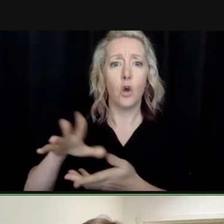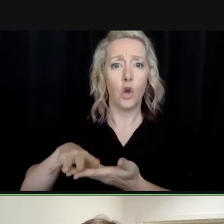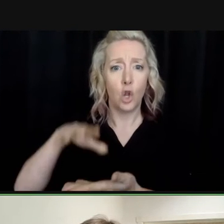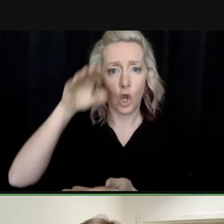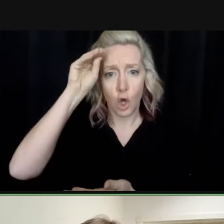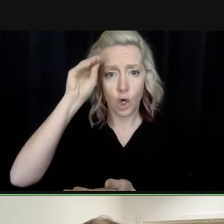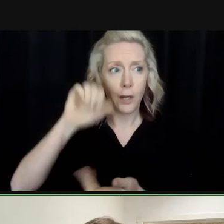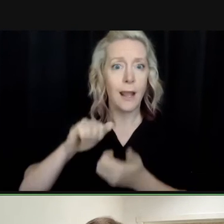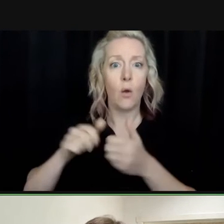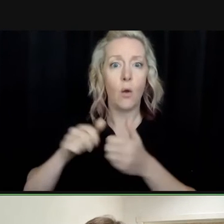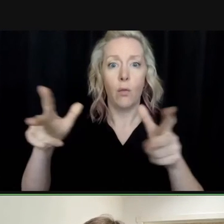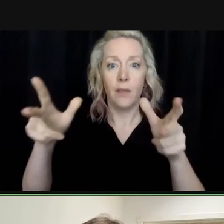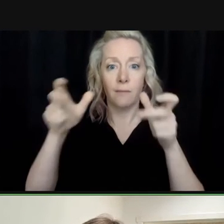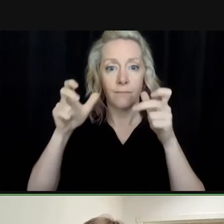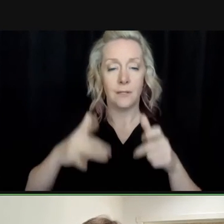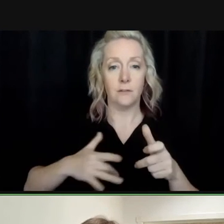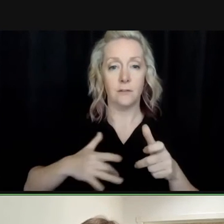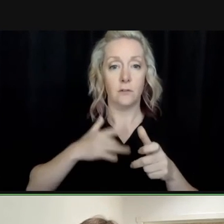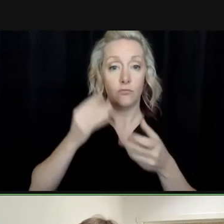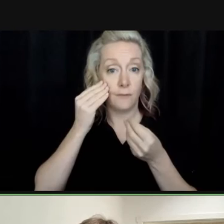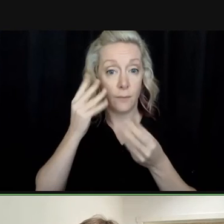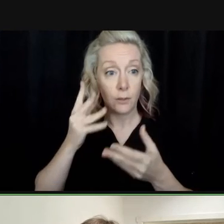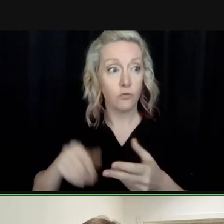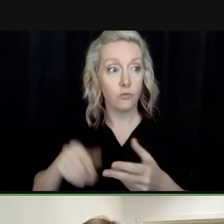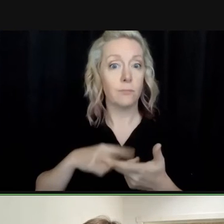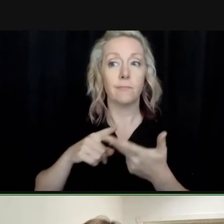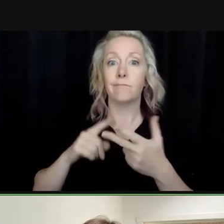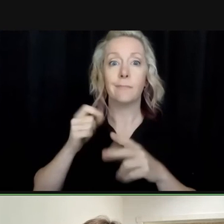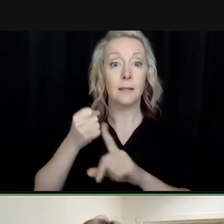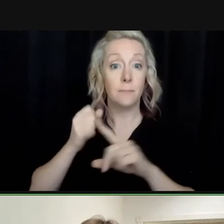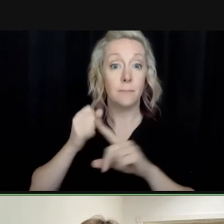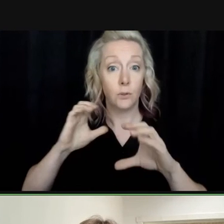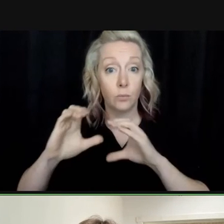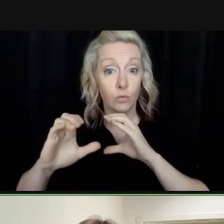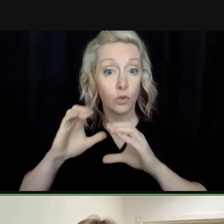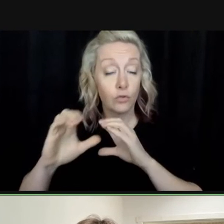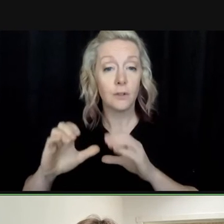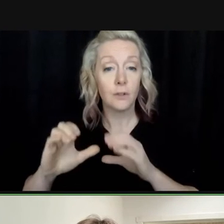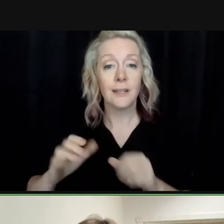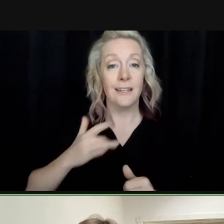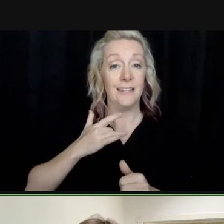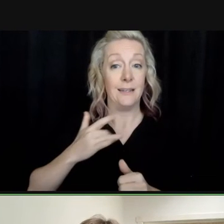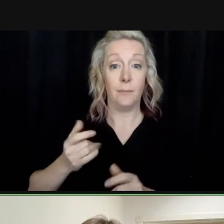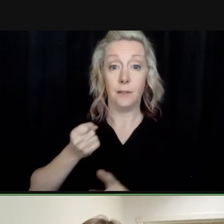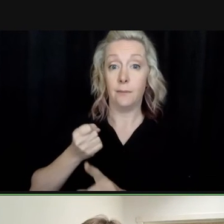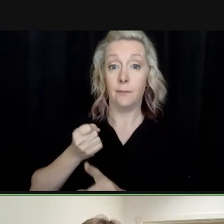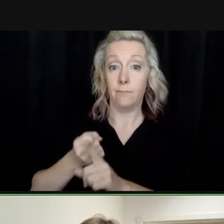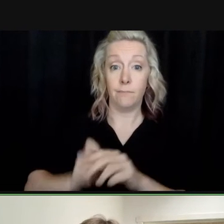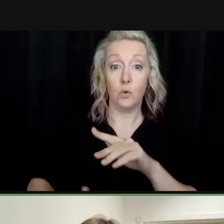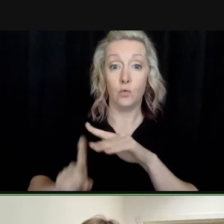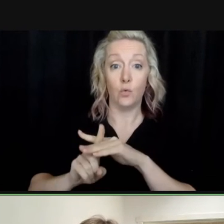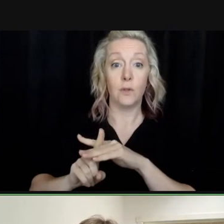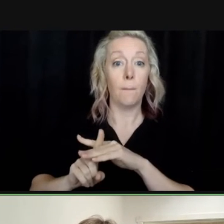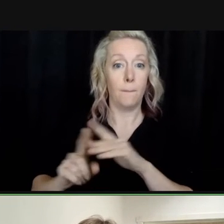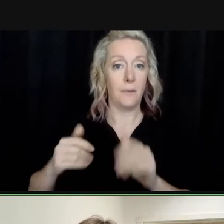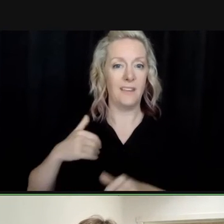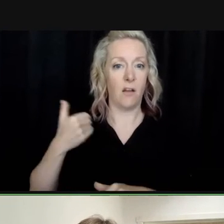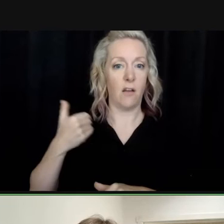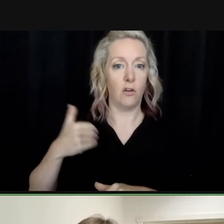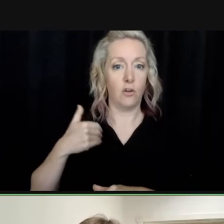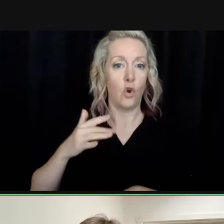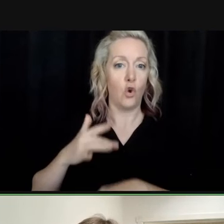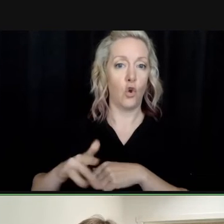sensory information, how they communicate. Typically, you will see it appearing in early childhood. That's a big part of the